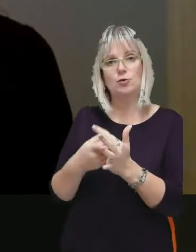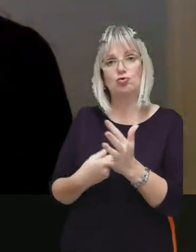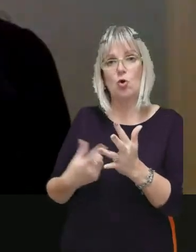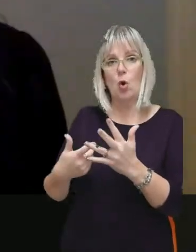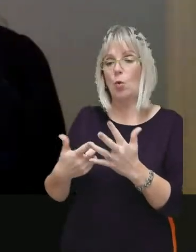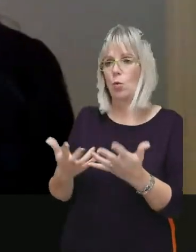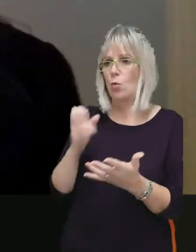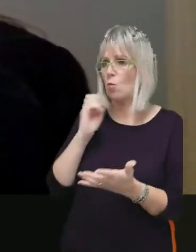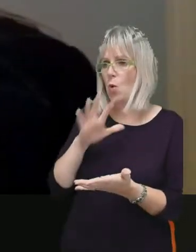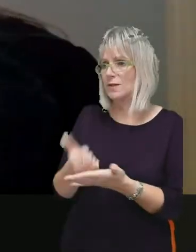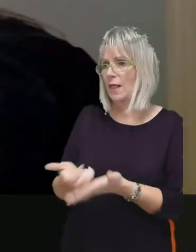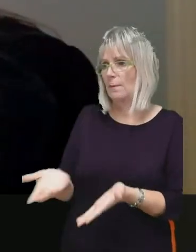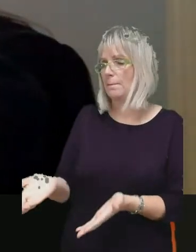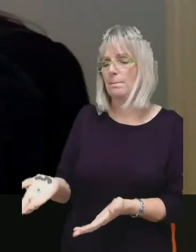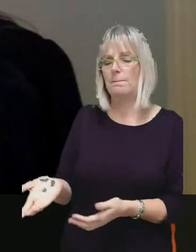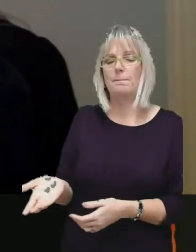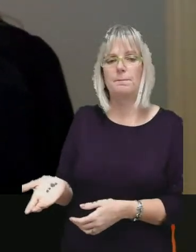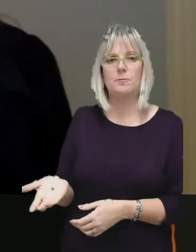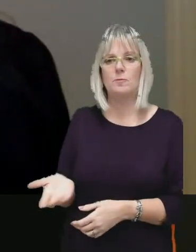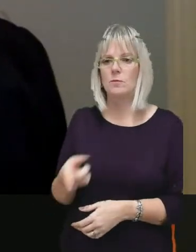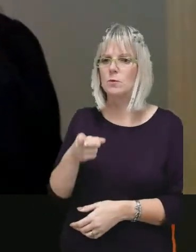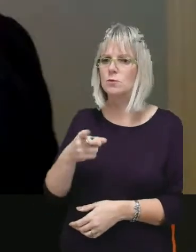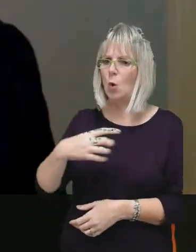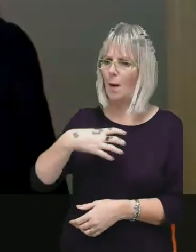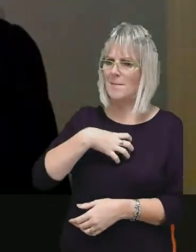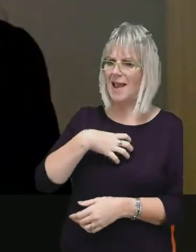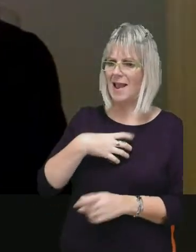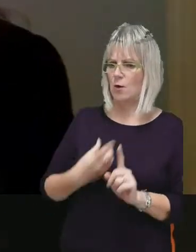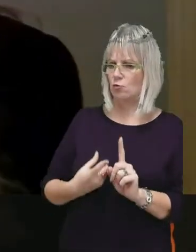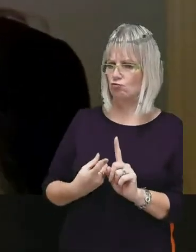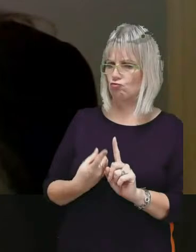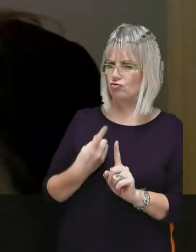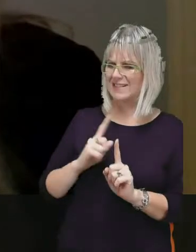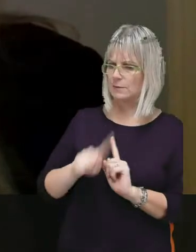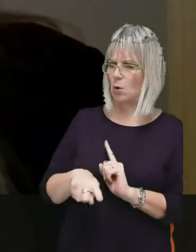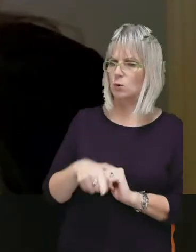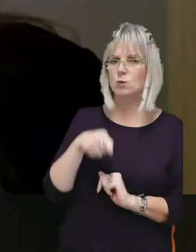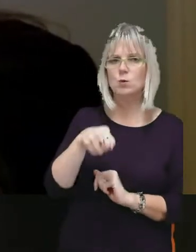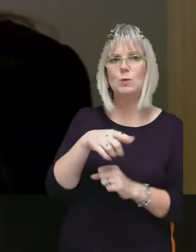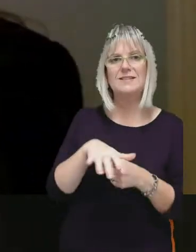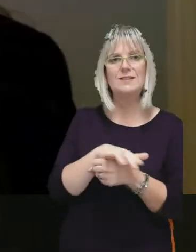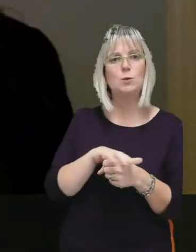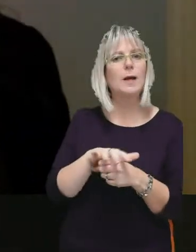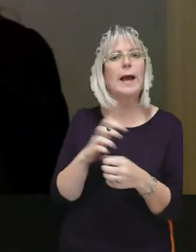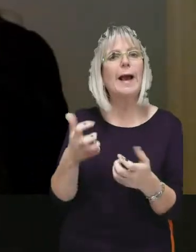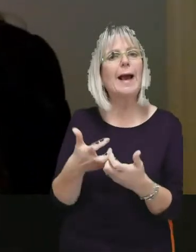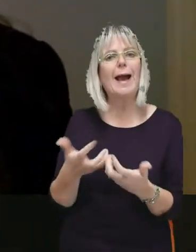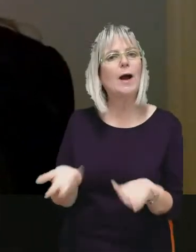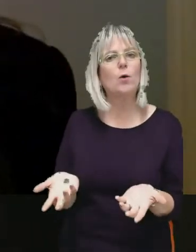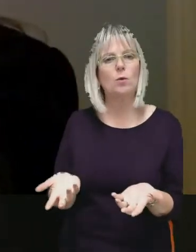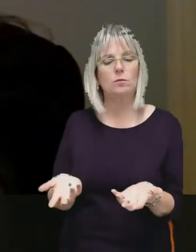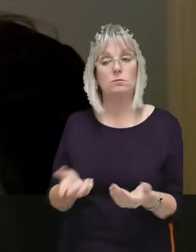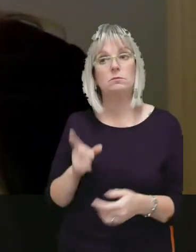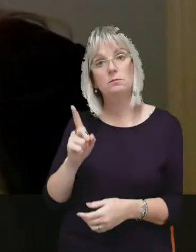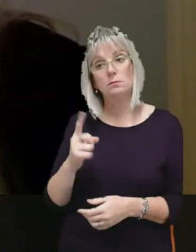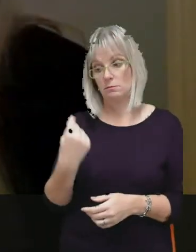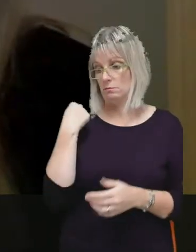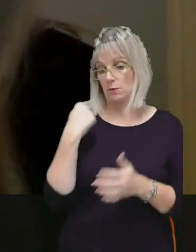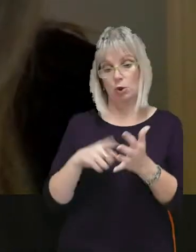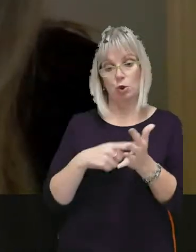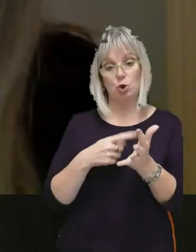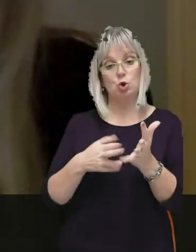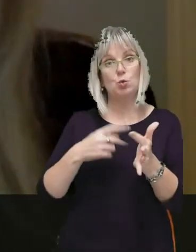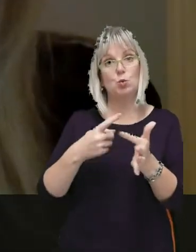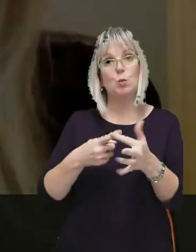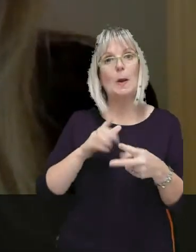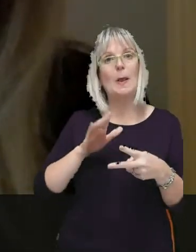mayor responding to this situation? Well, in June, his deputy mayor for business told us that the mayor would be